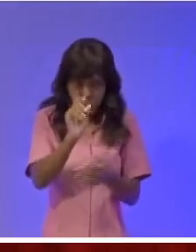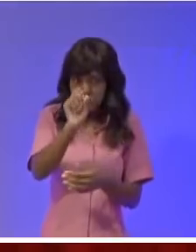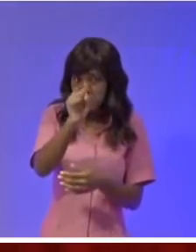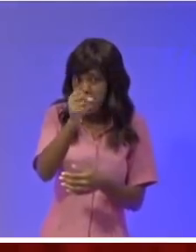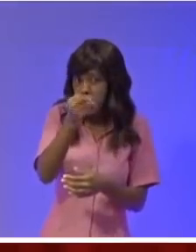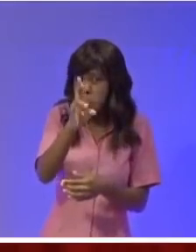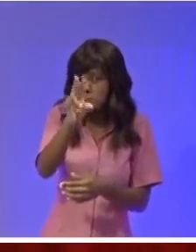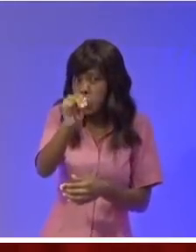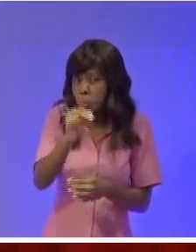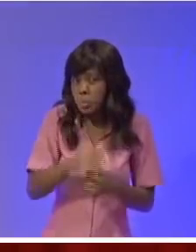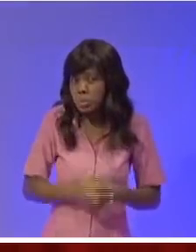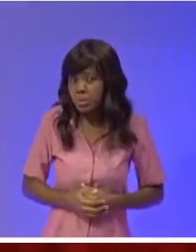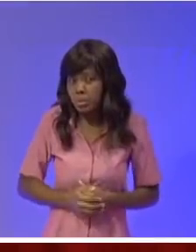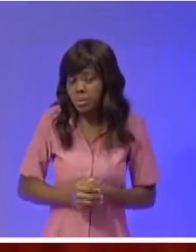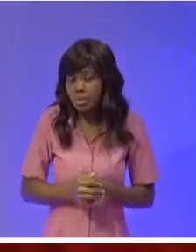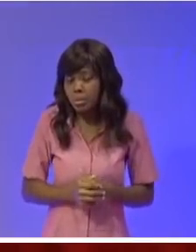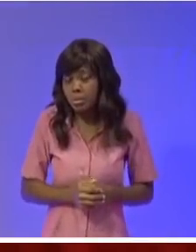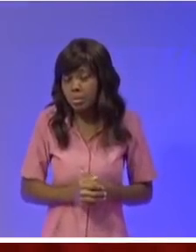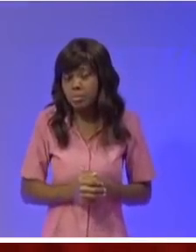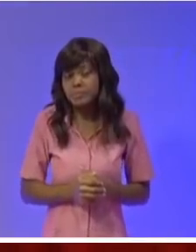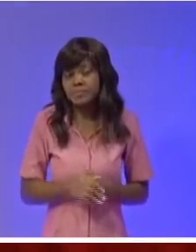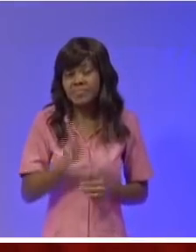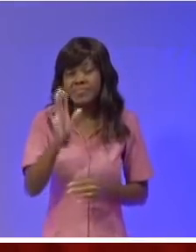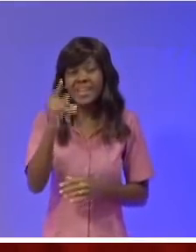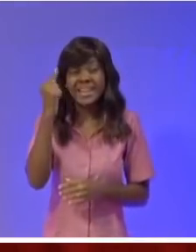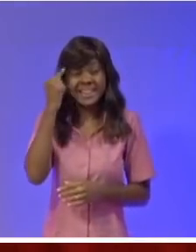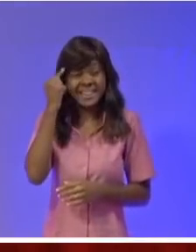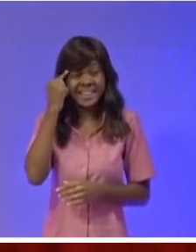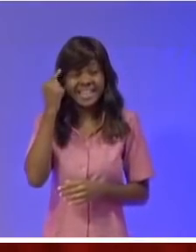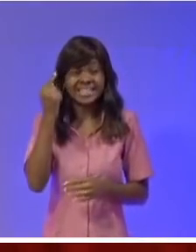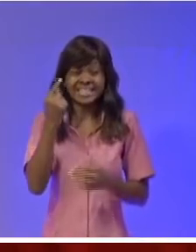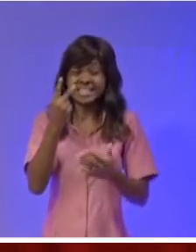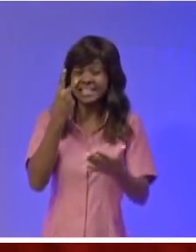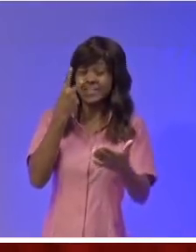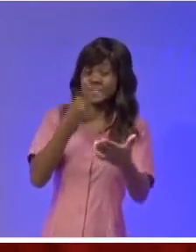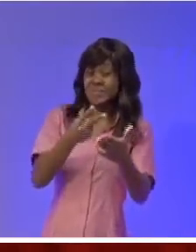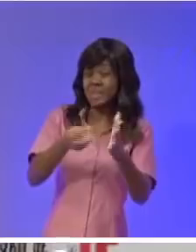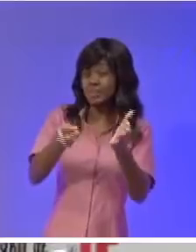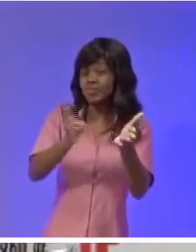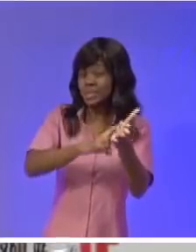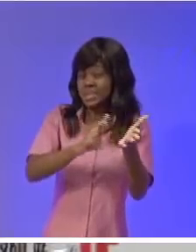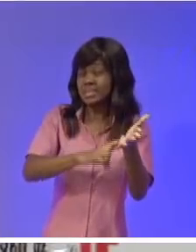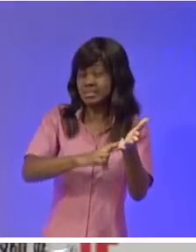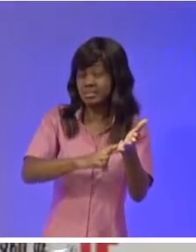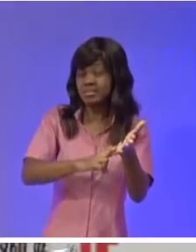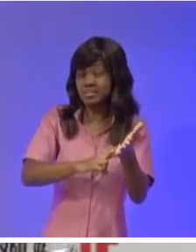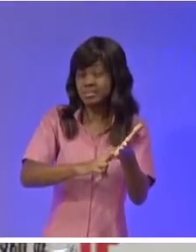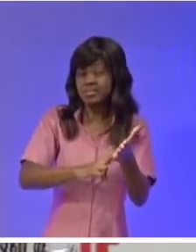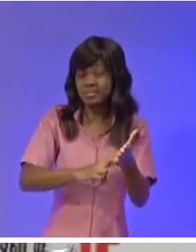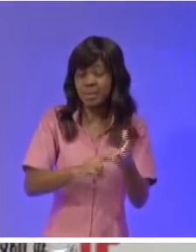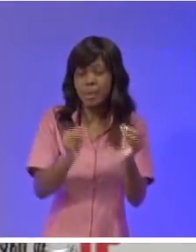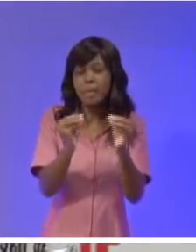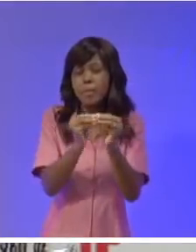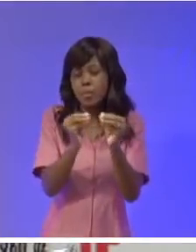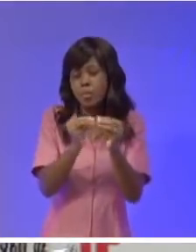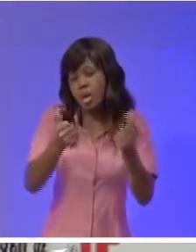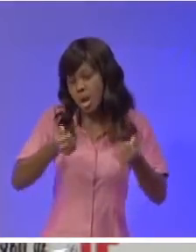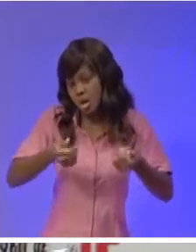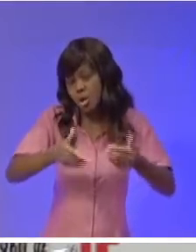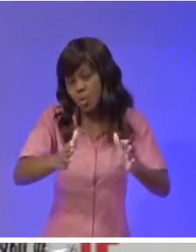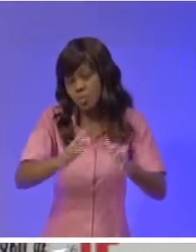I think I'll have to go into the regulations. I think what is allowed is training for national teams, but I don't